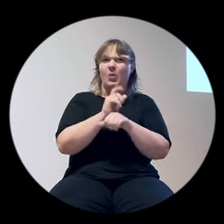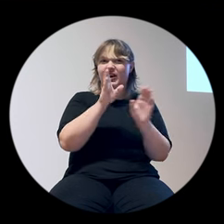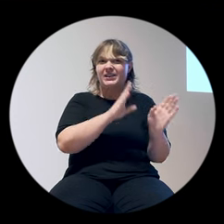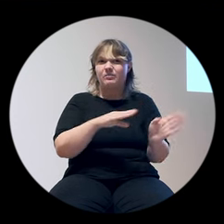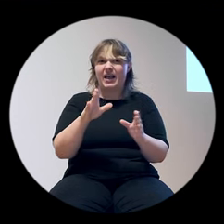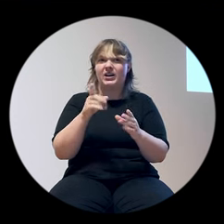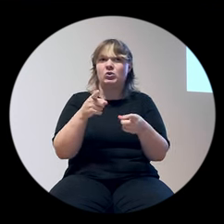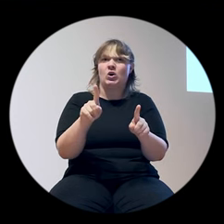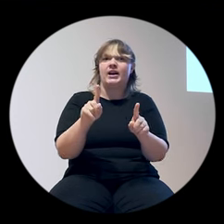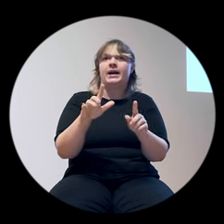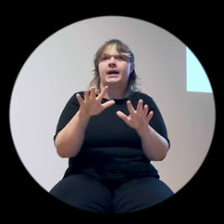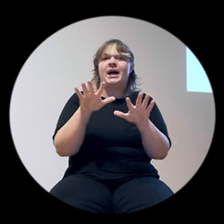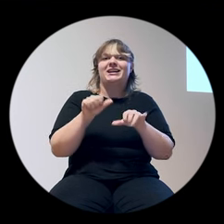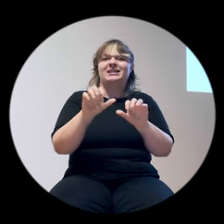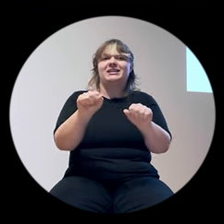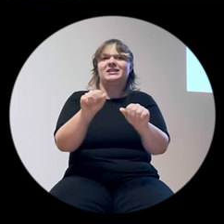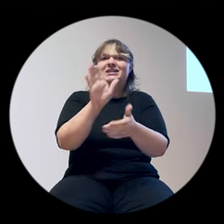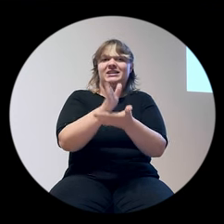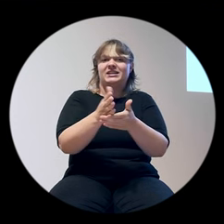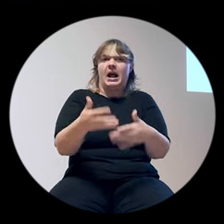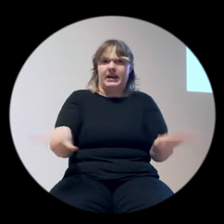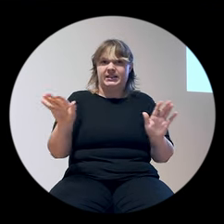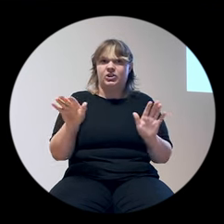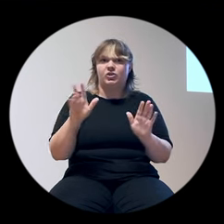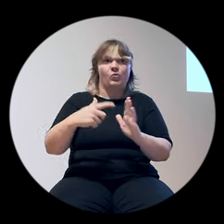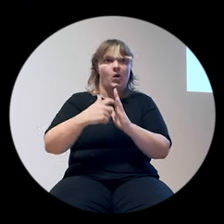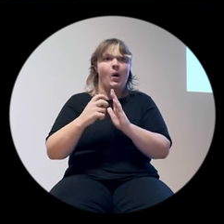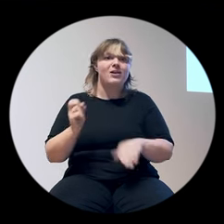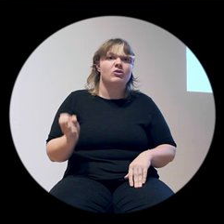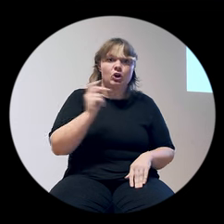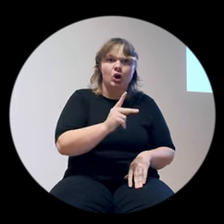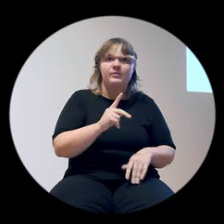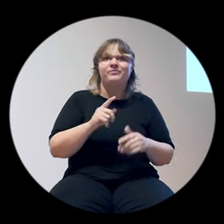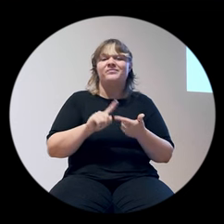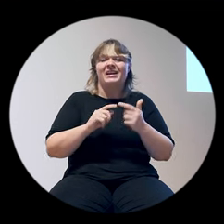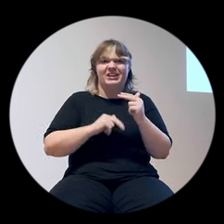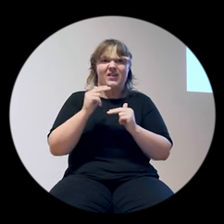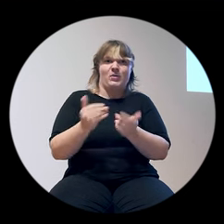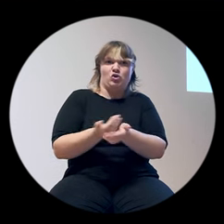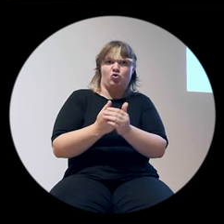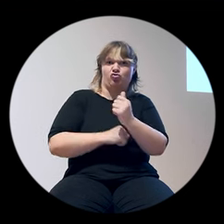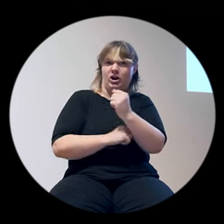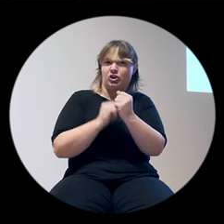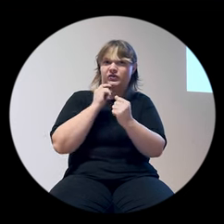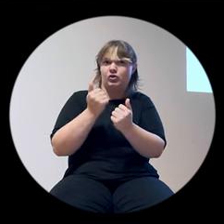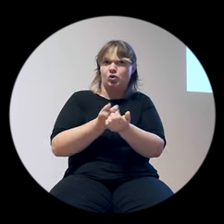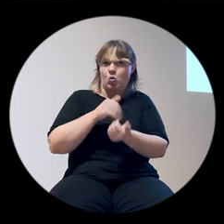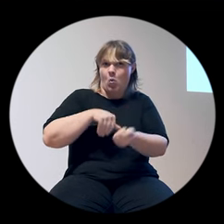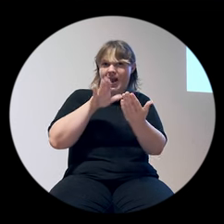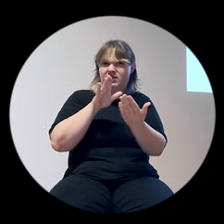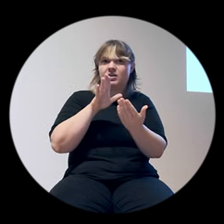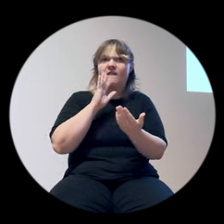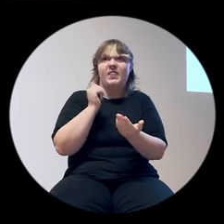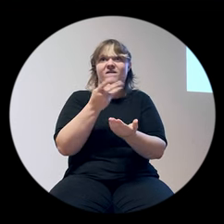during decolonization, requiring return, building new structures for good ways of being of the few objects held in display